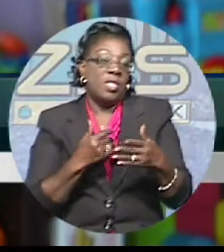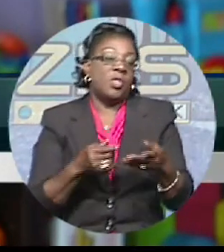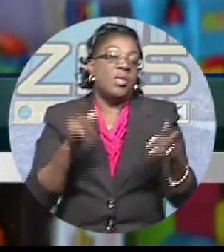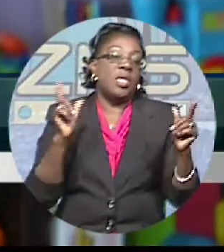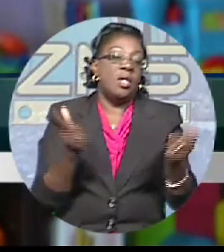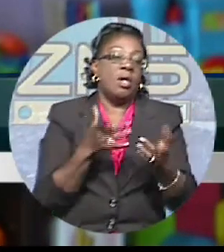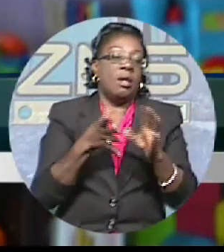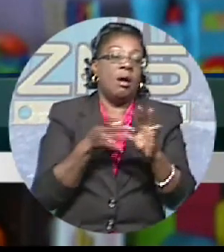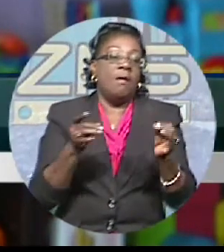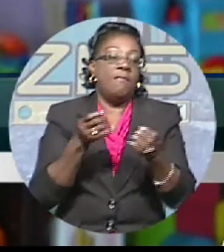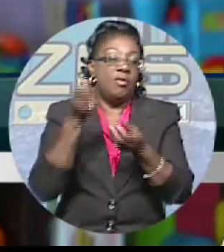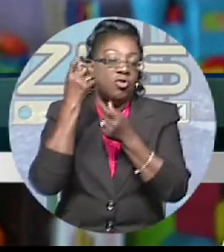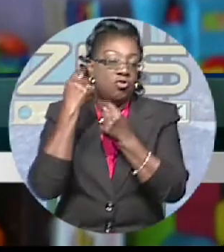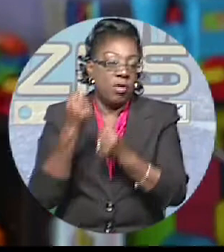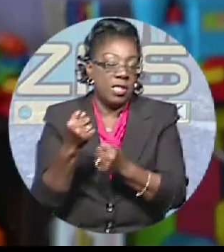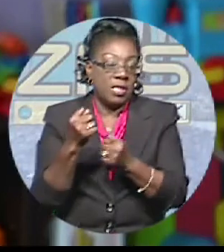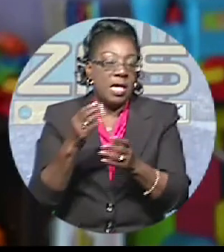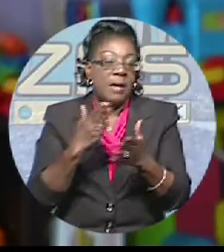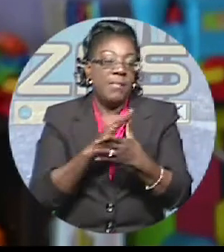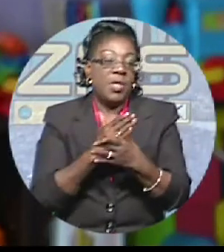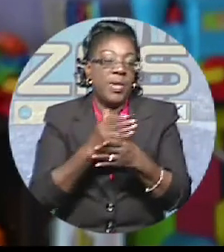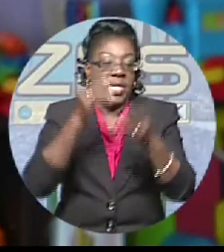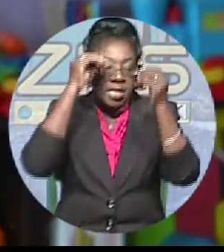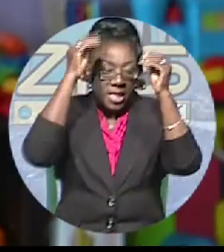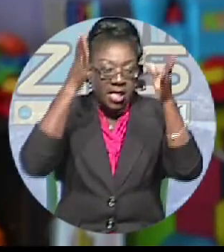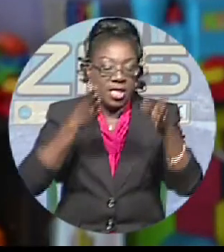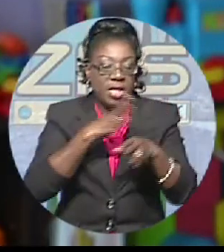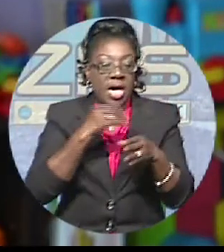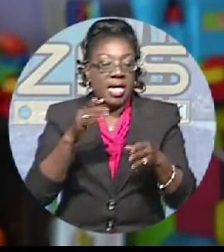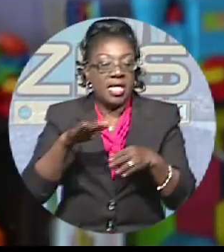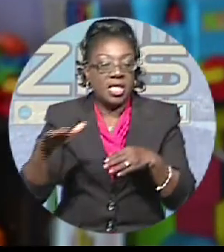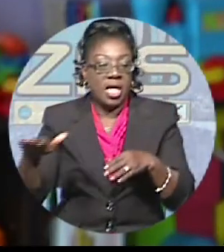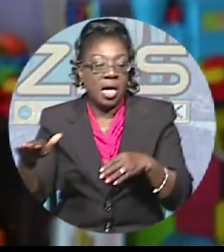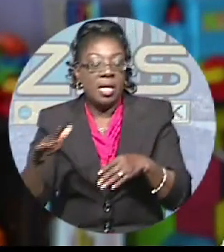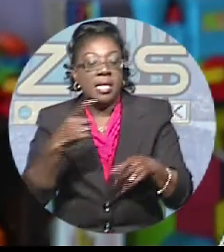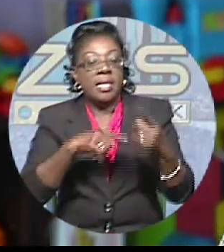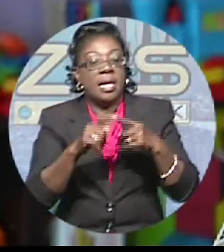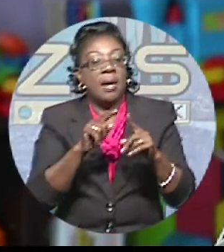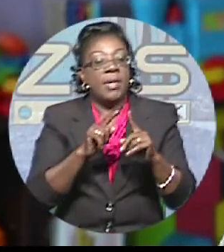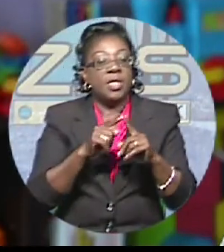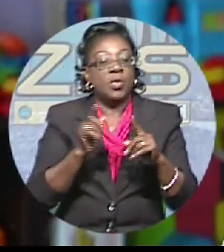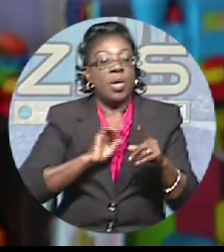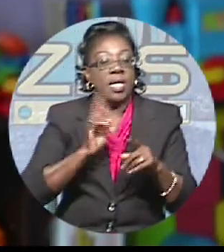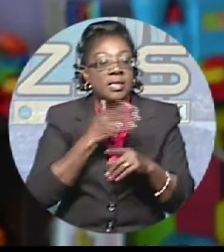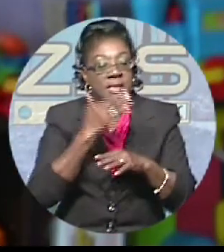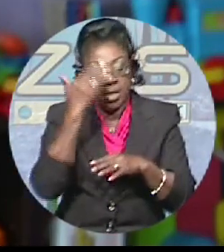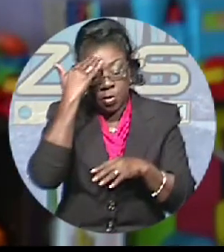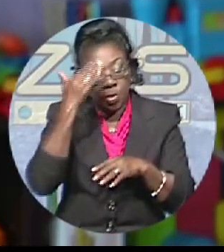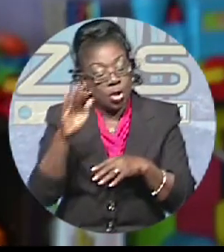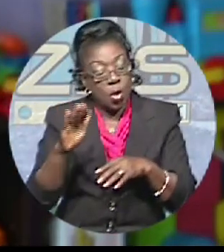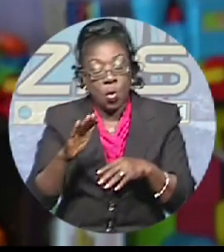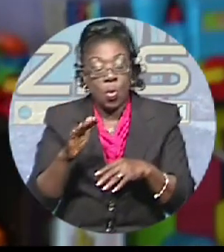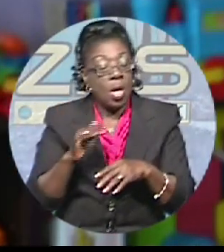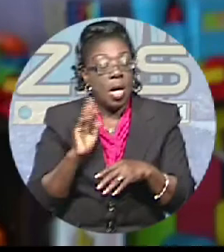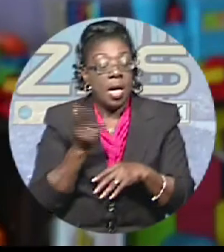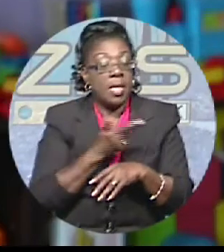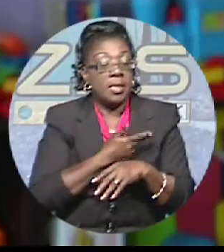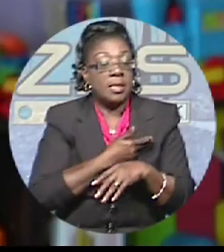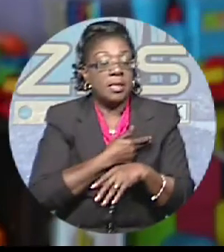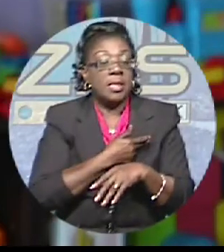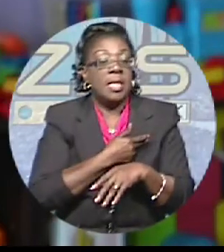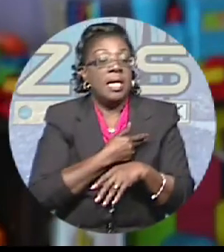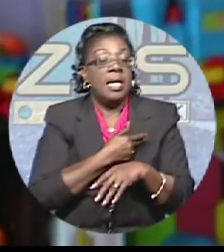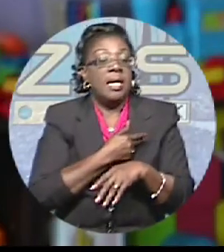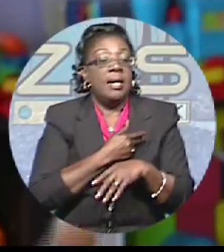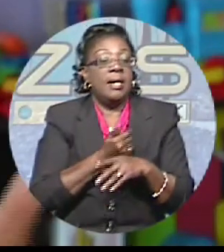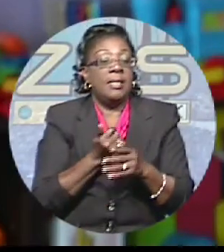and a child. And that's very important, because in the beginning, they're coming to us and they don't know us, and they don't know that somebody's